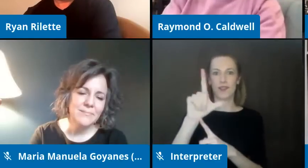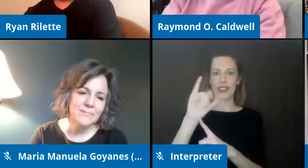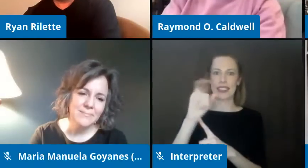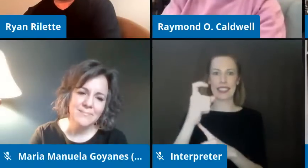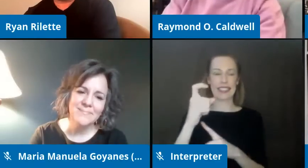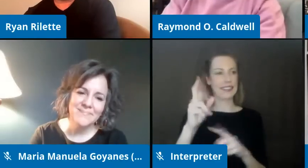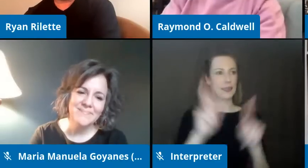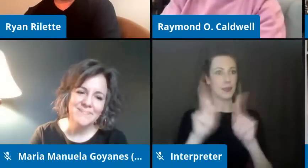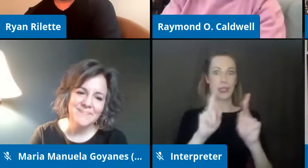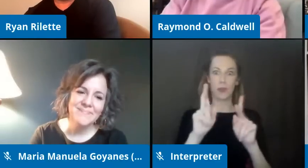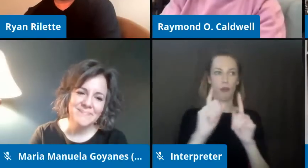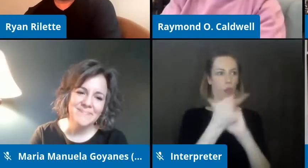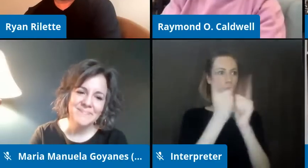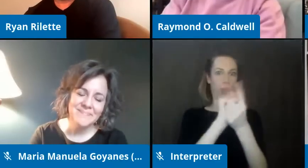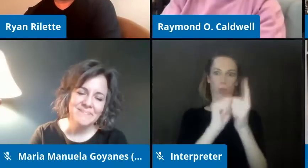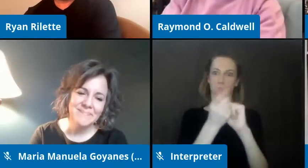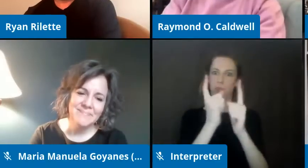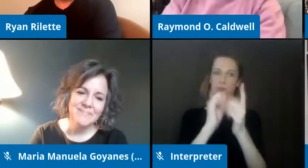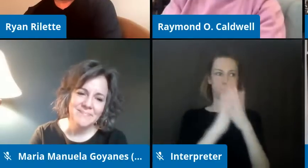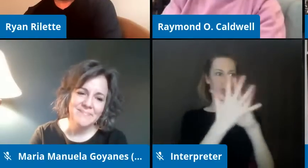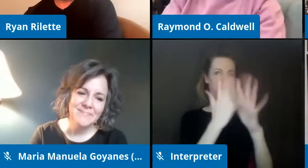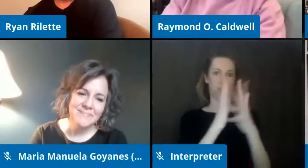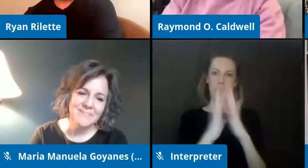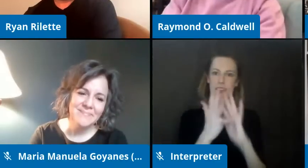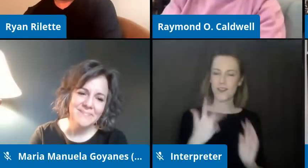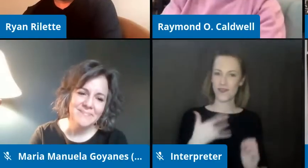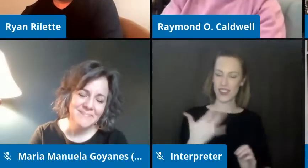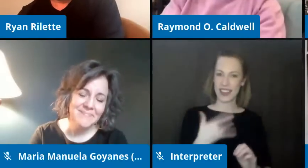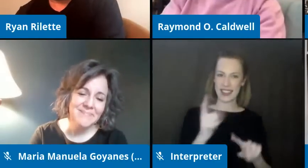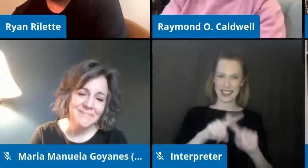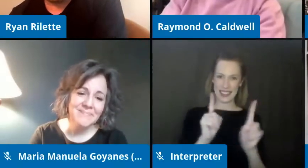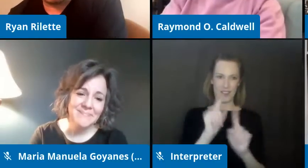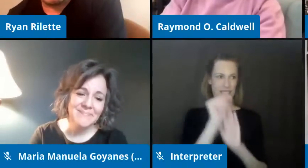time. It feels like like the Stone Age, really.